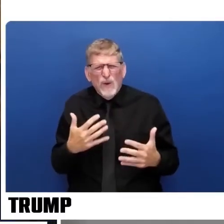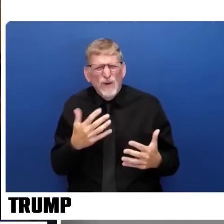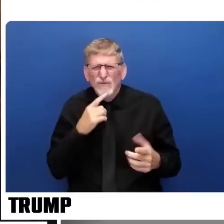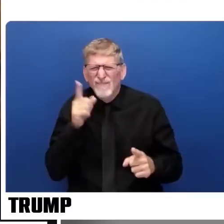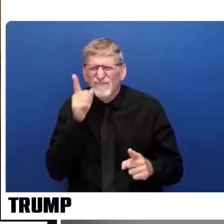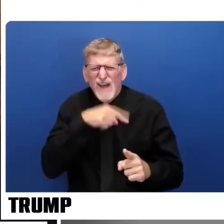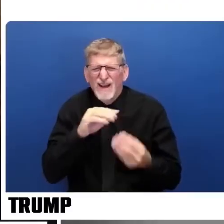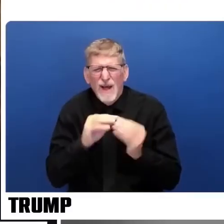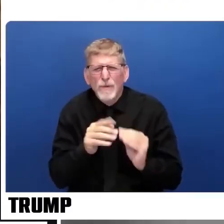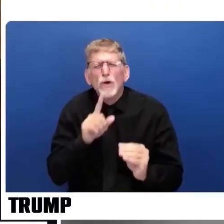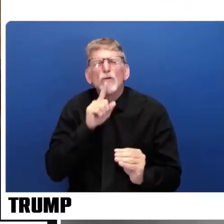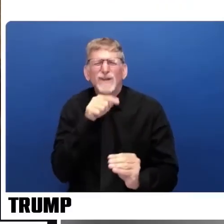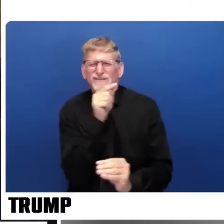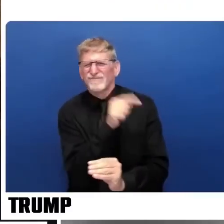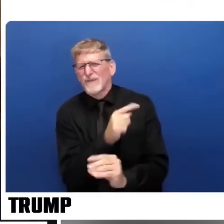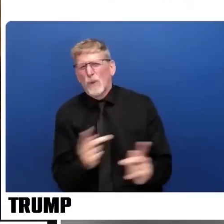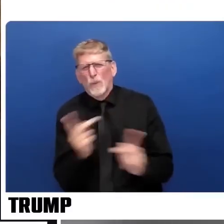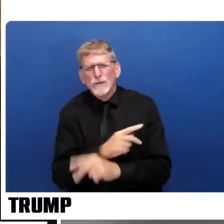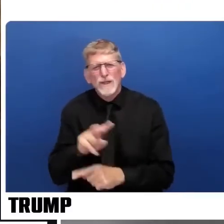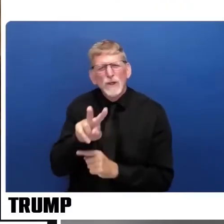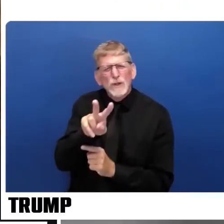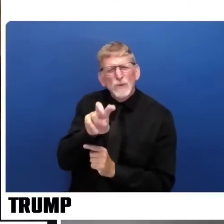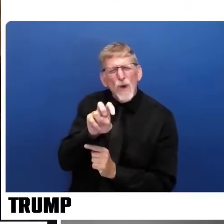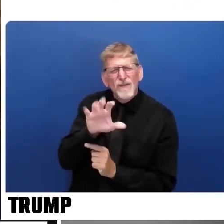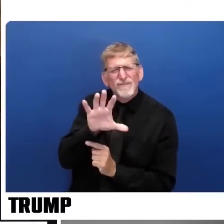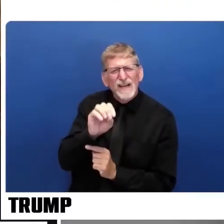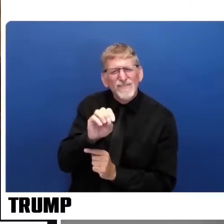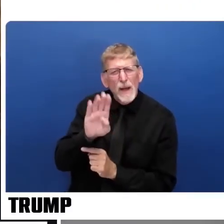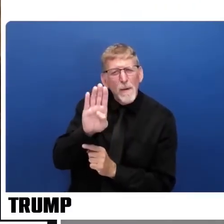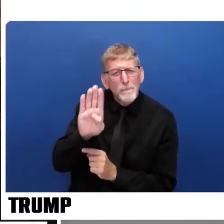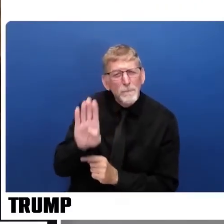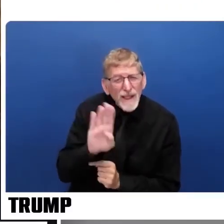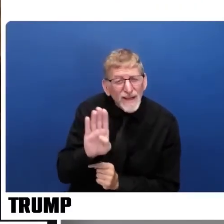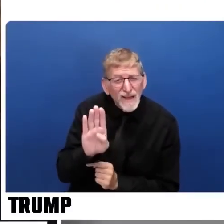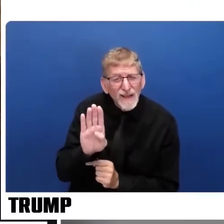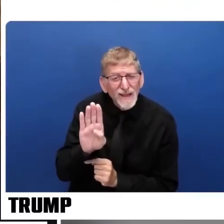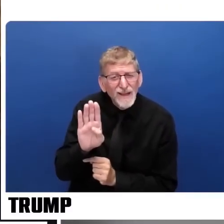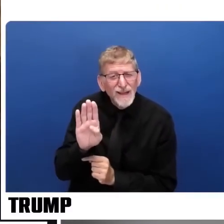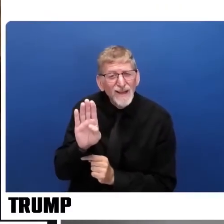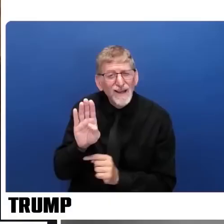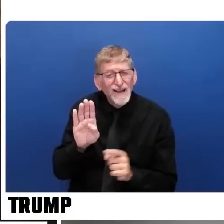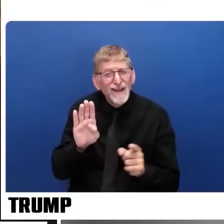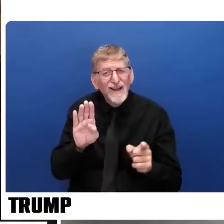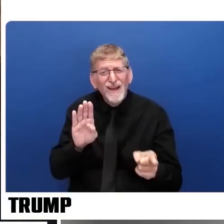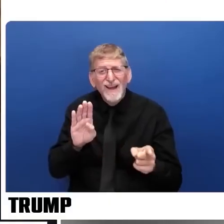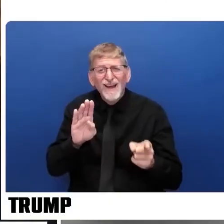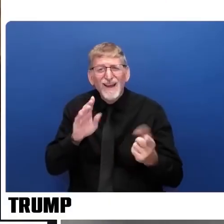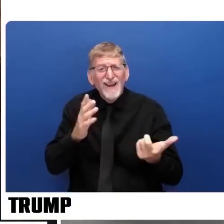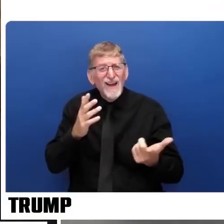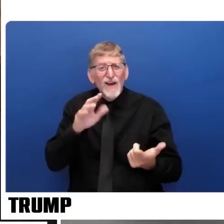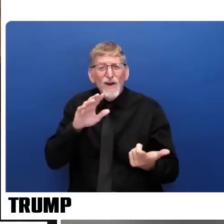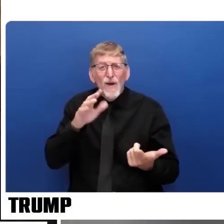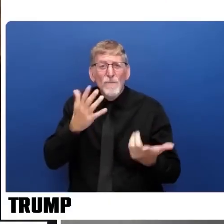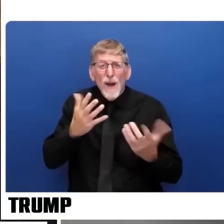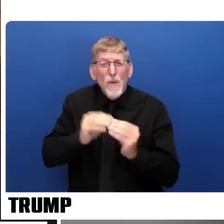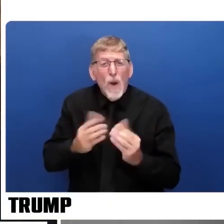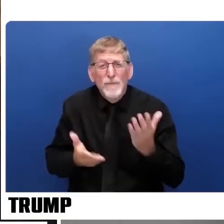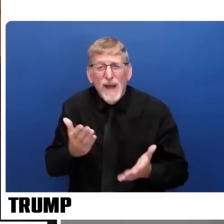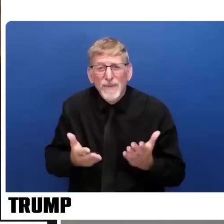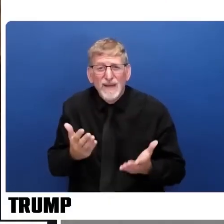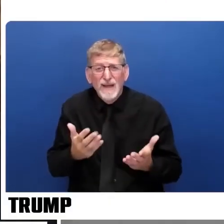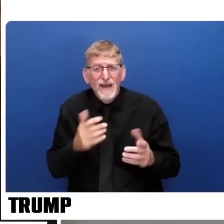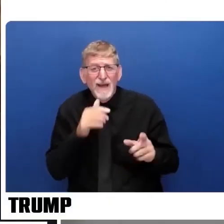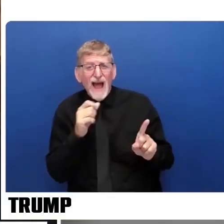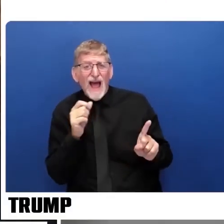for 250 billion or more because they don't ask Europe, which is a much bigger beneficiary to getting this thing